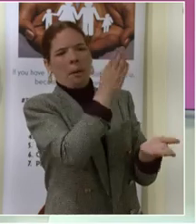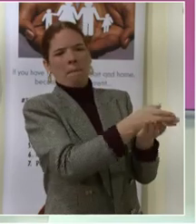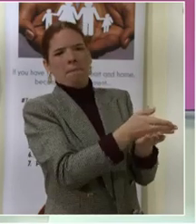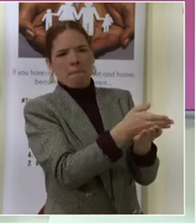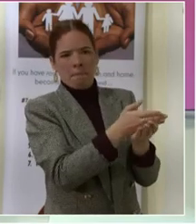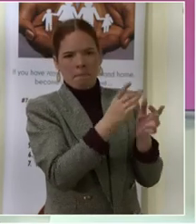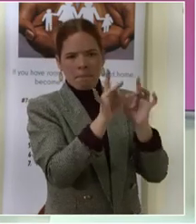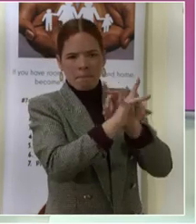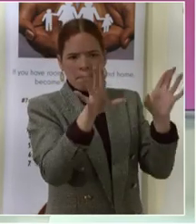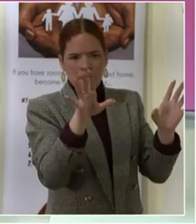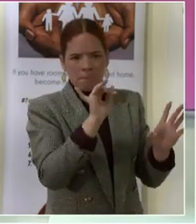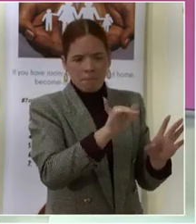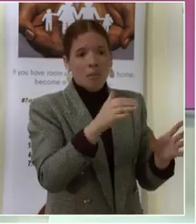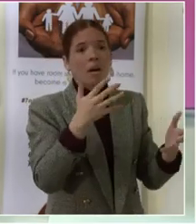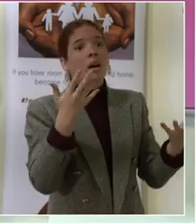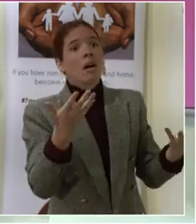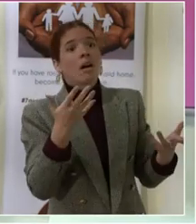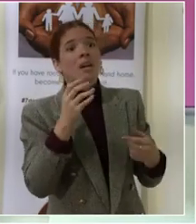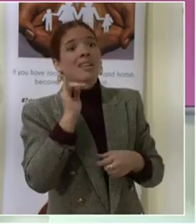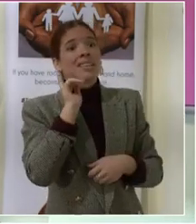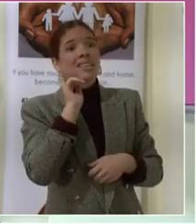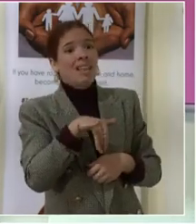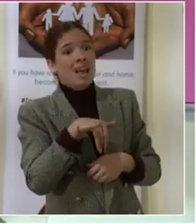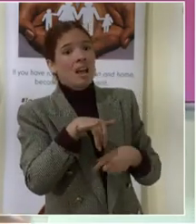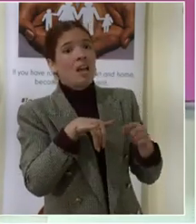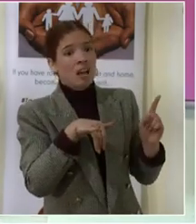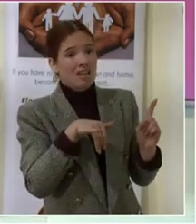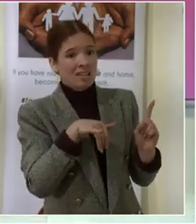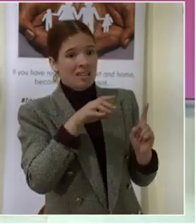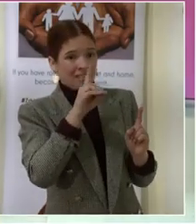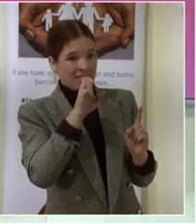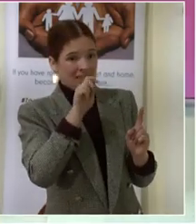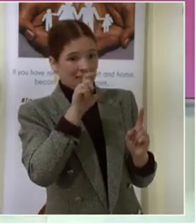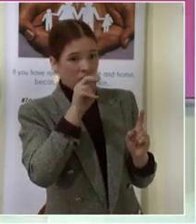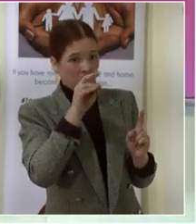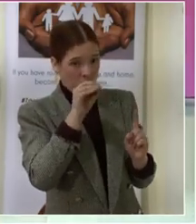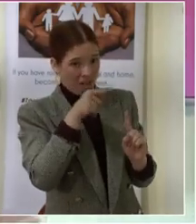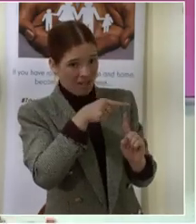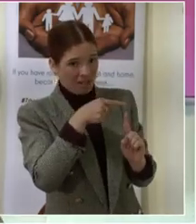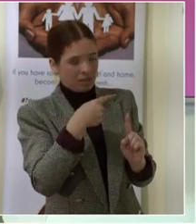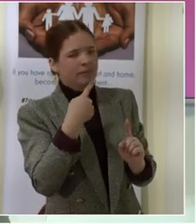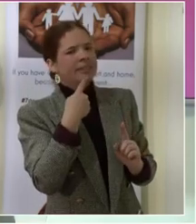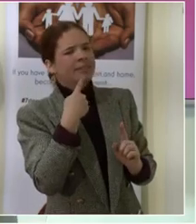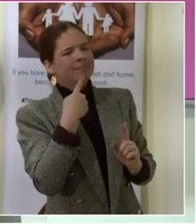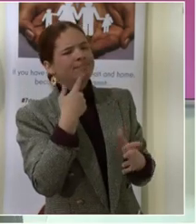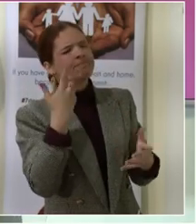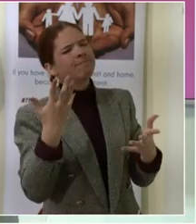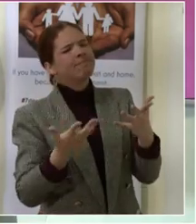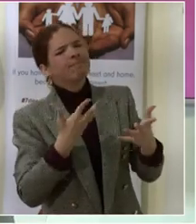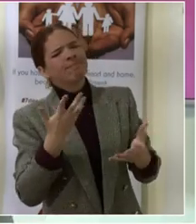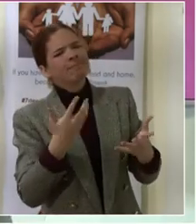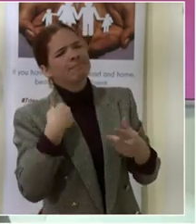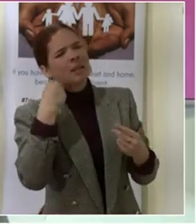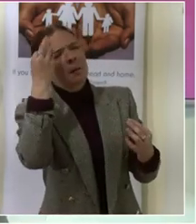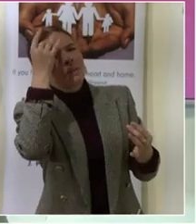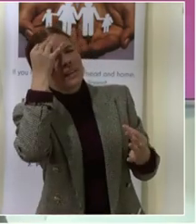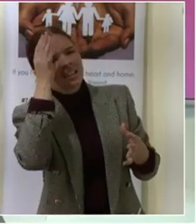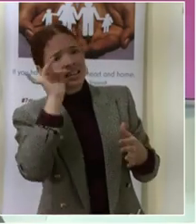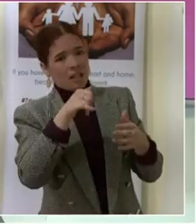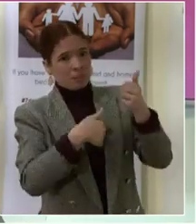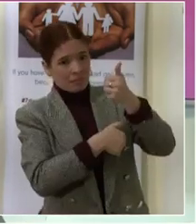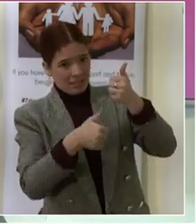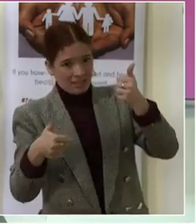frankly, while Delano has spent 11 months there, part of my rationale was to have one of my cabinet members who's been